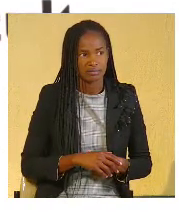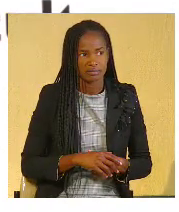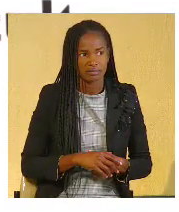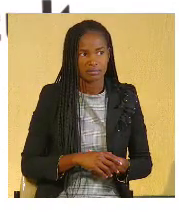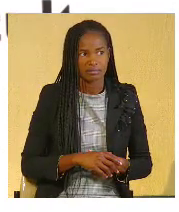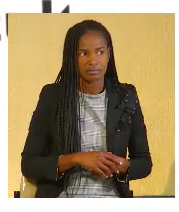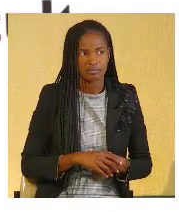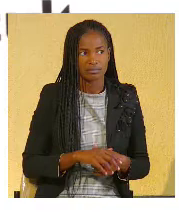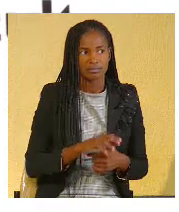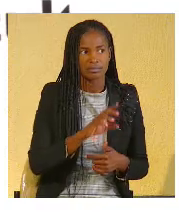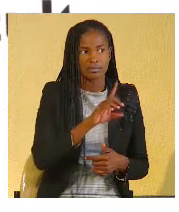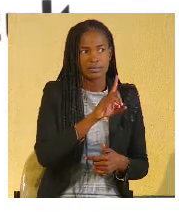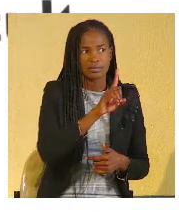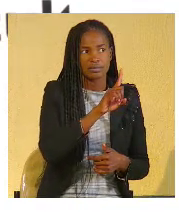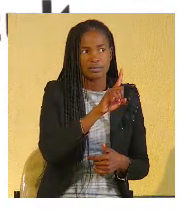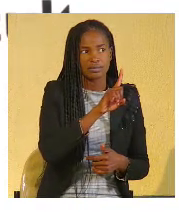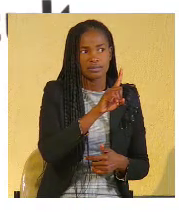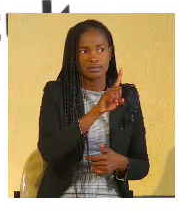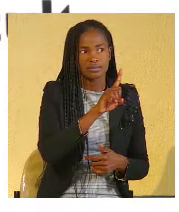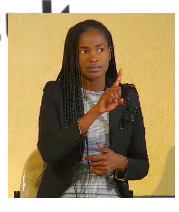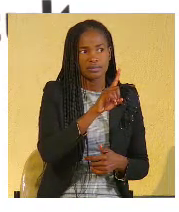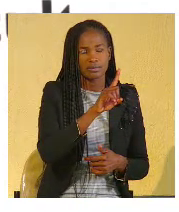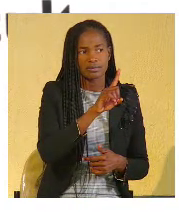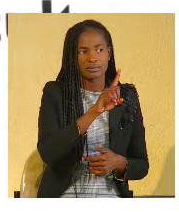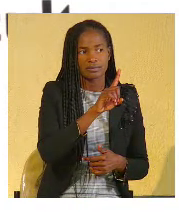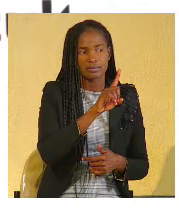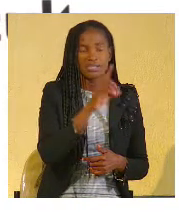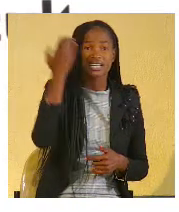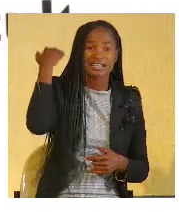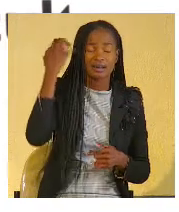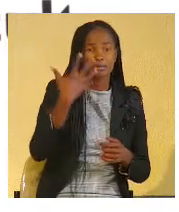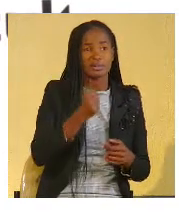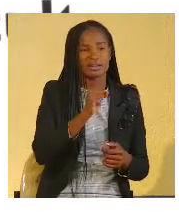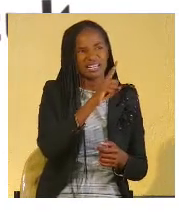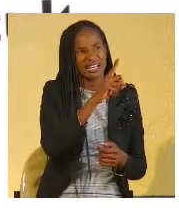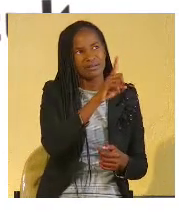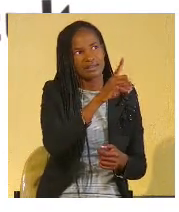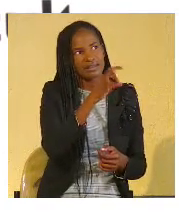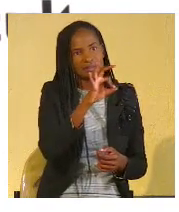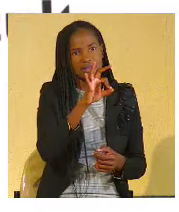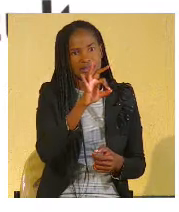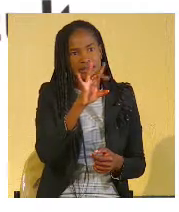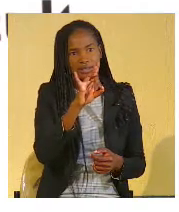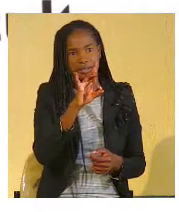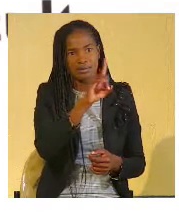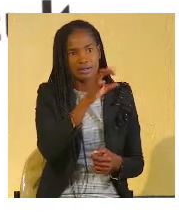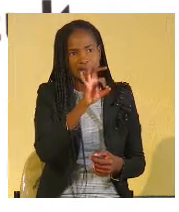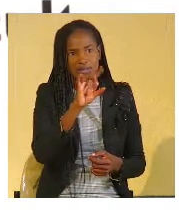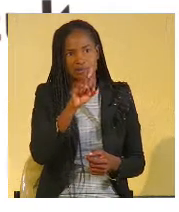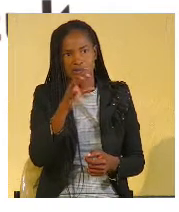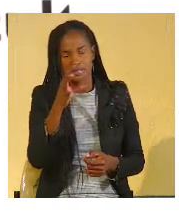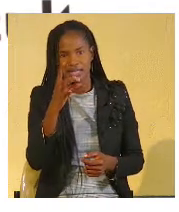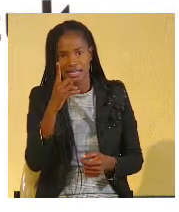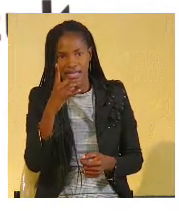in the year 1918, we had a Spanish flu. It also affected here, and people were complying and abiding already that